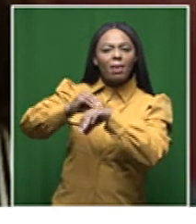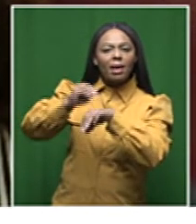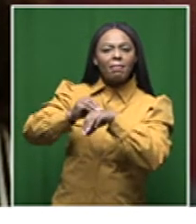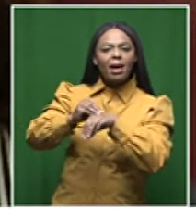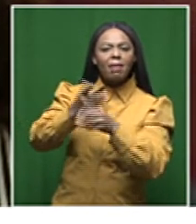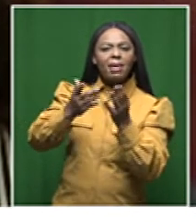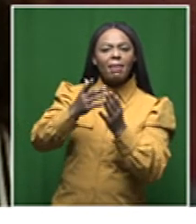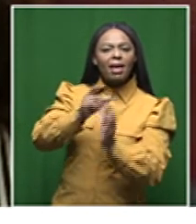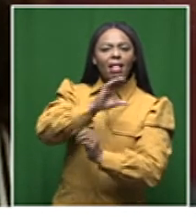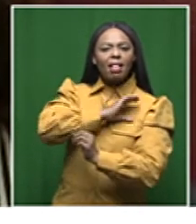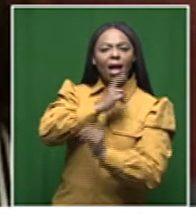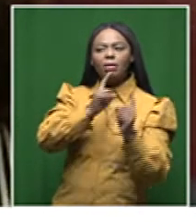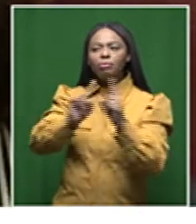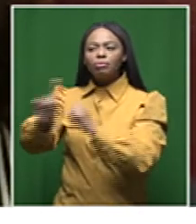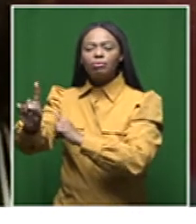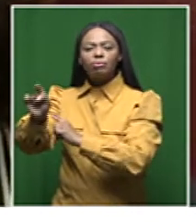about?